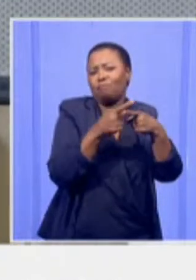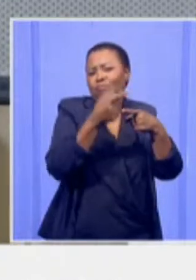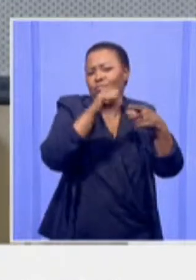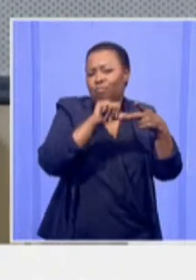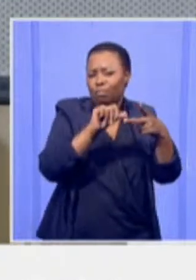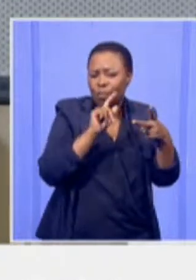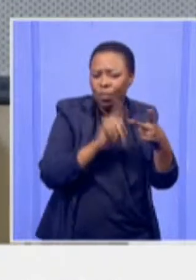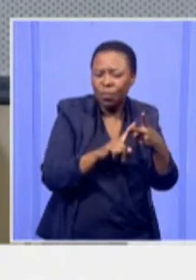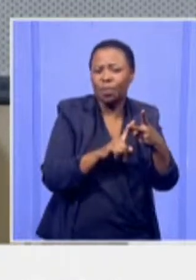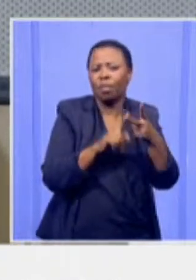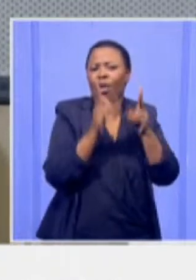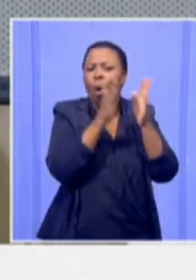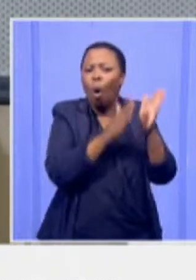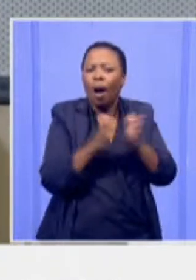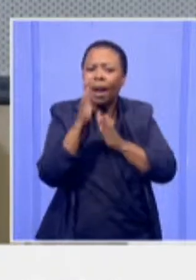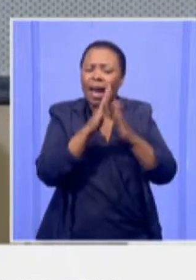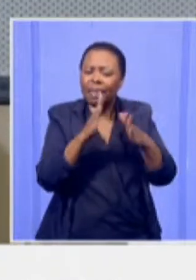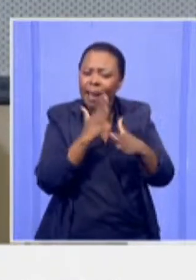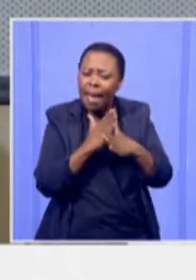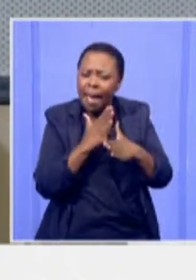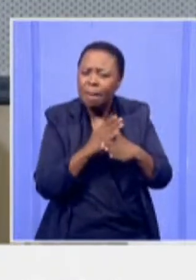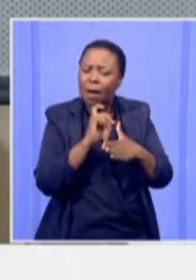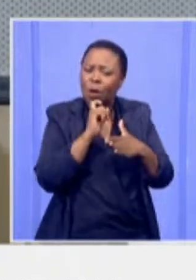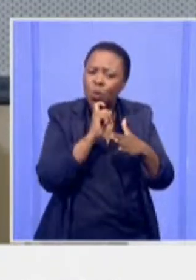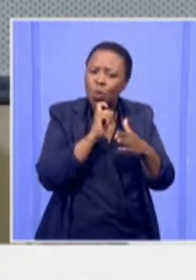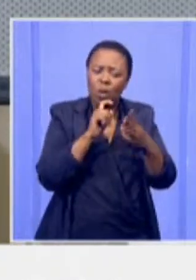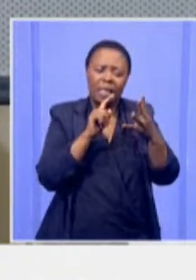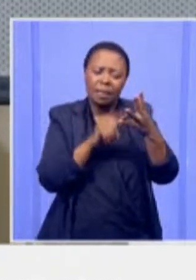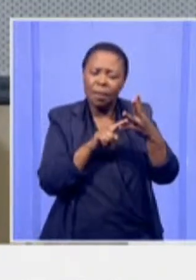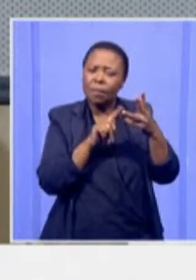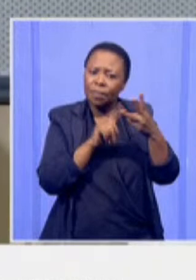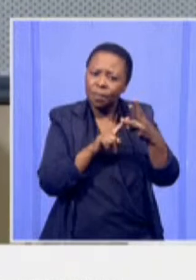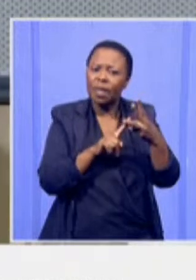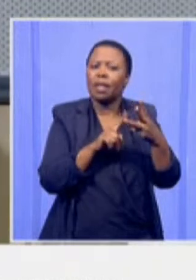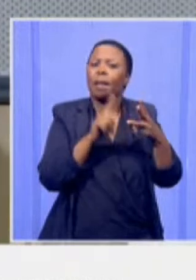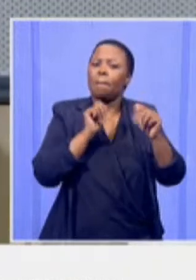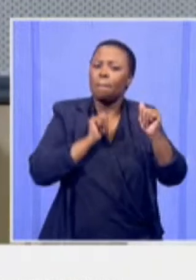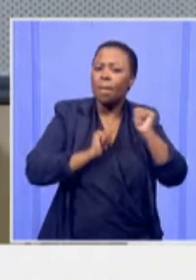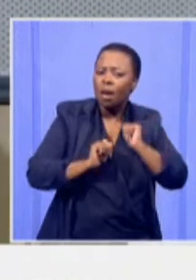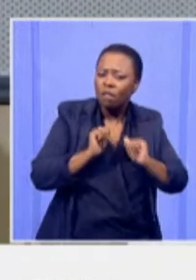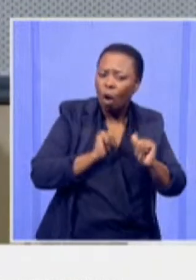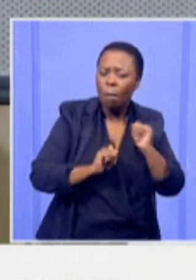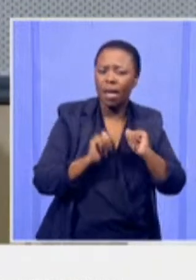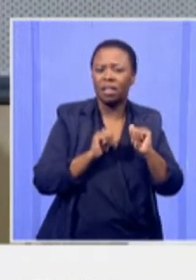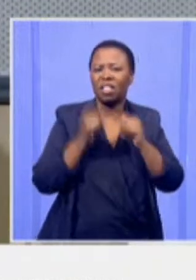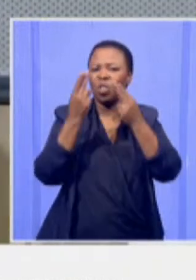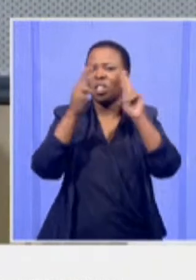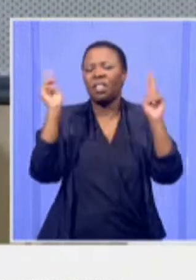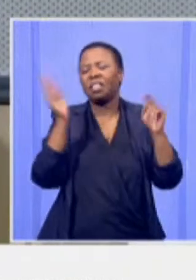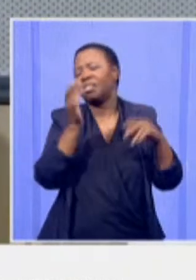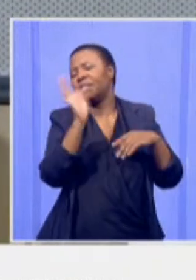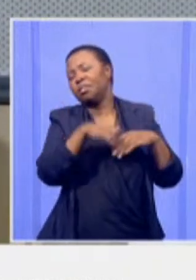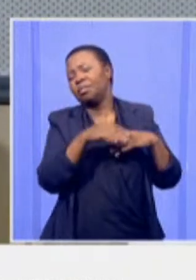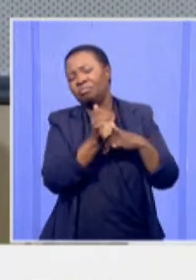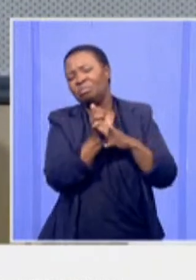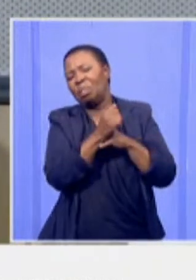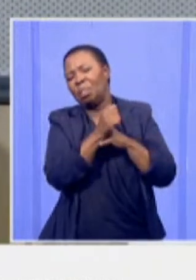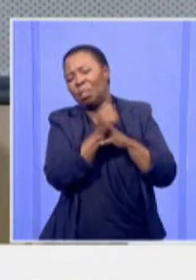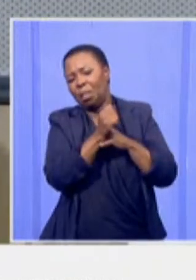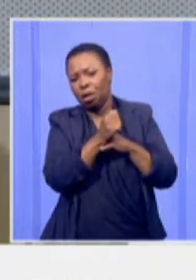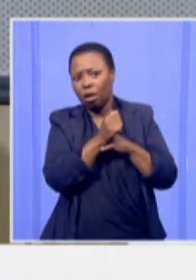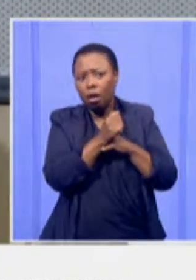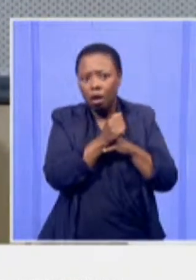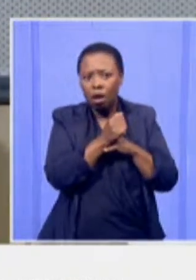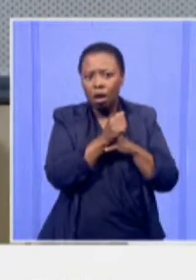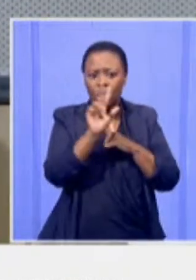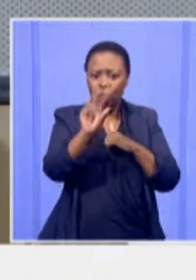organized labor and your performance leg. That has been ignored. All of a sudden, when it's